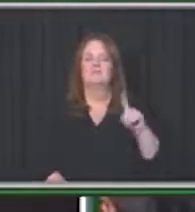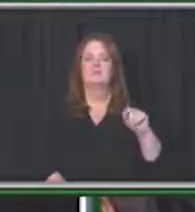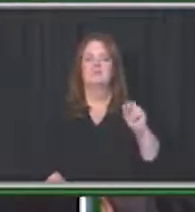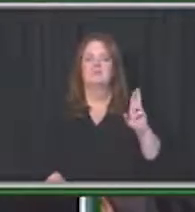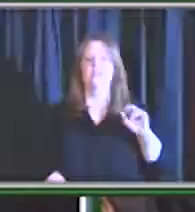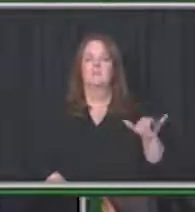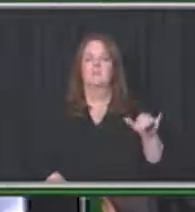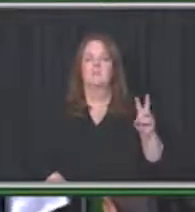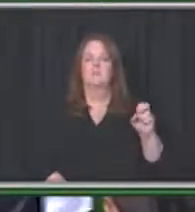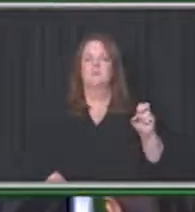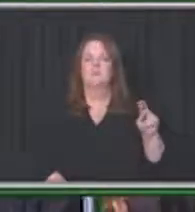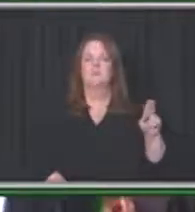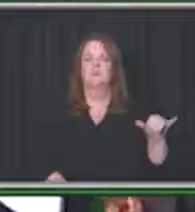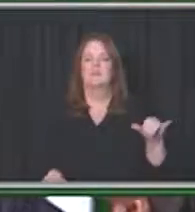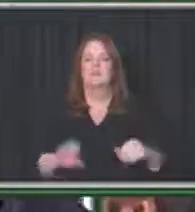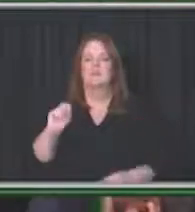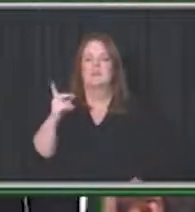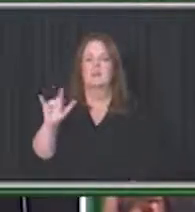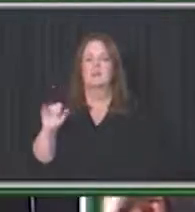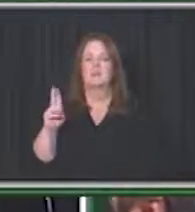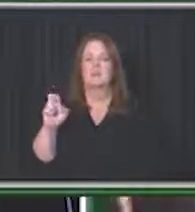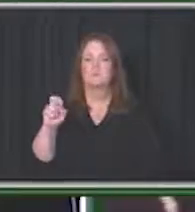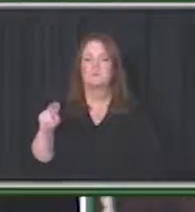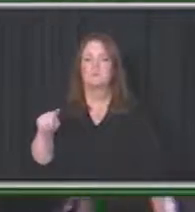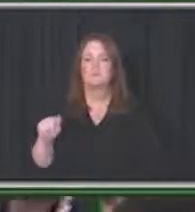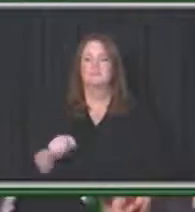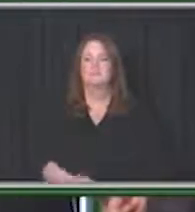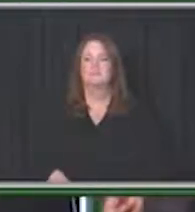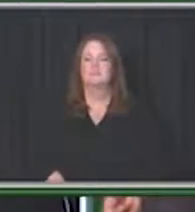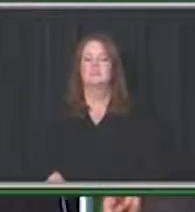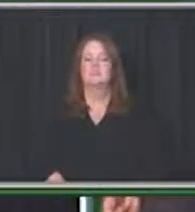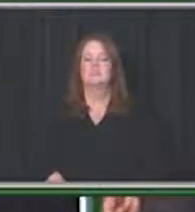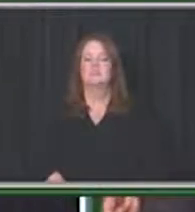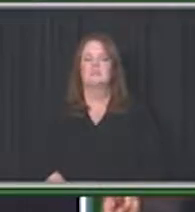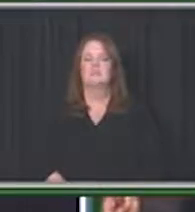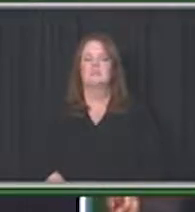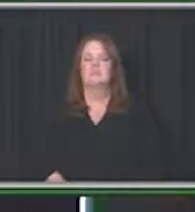Zachary Whitney. Ashley Bryant.